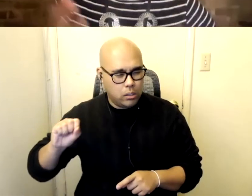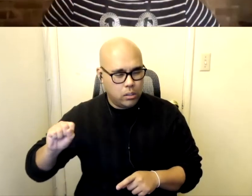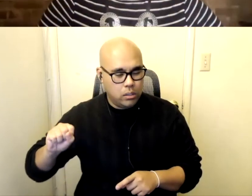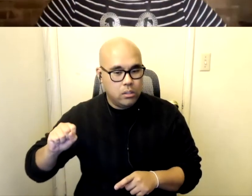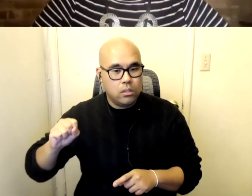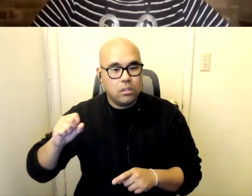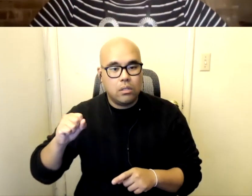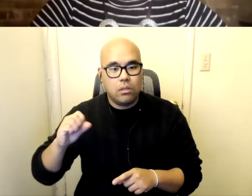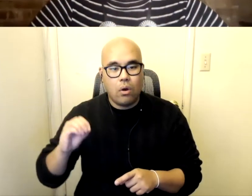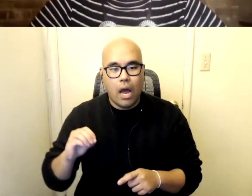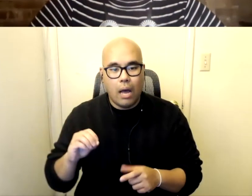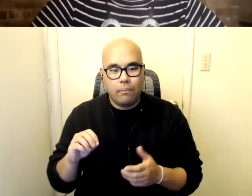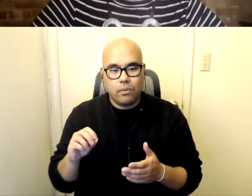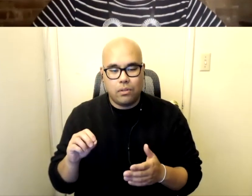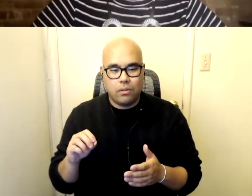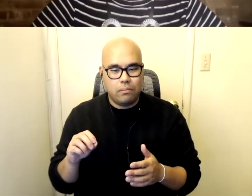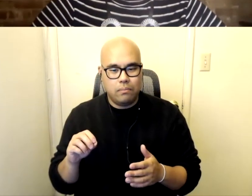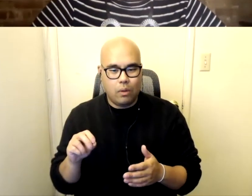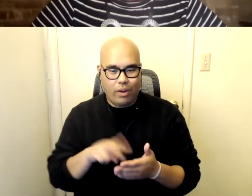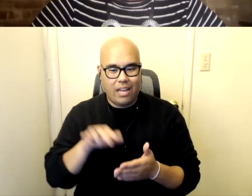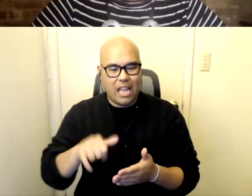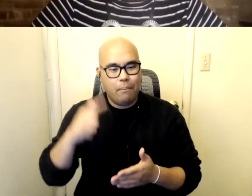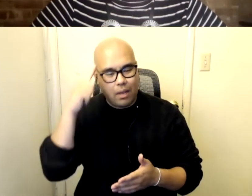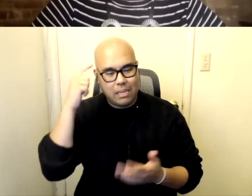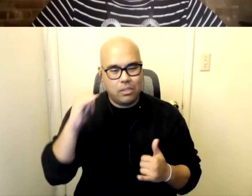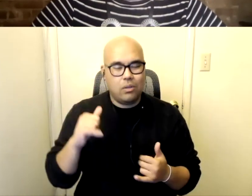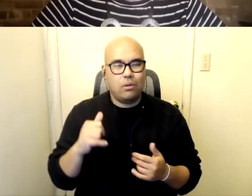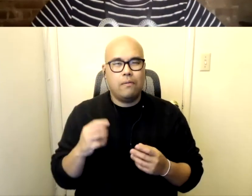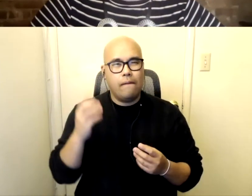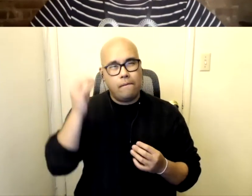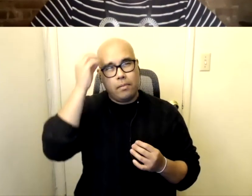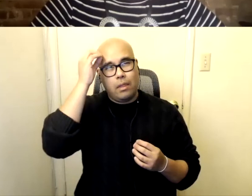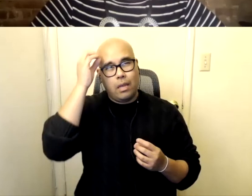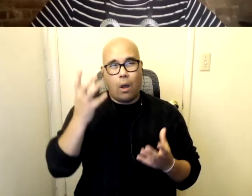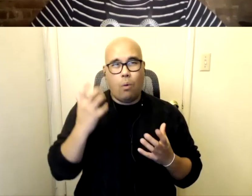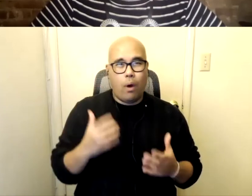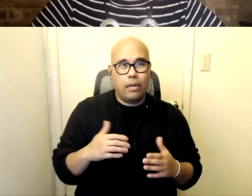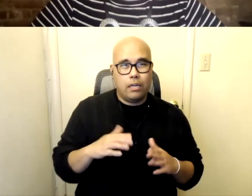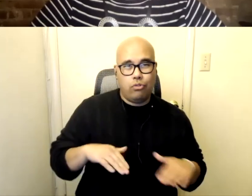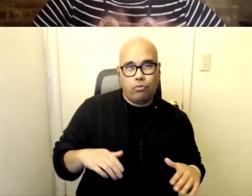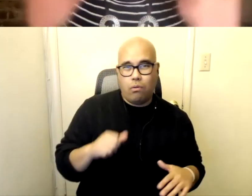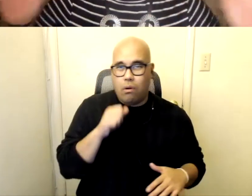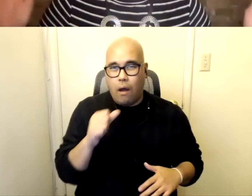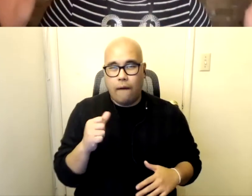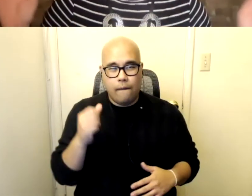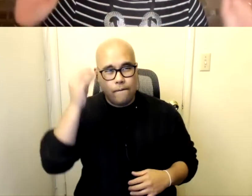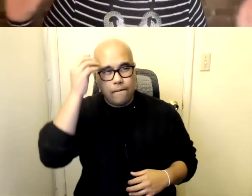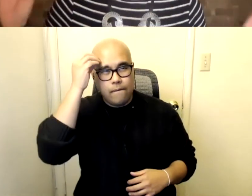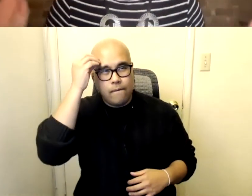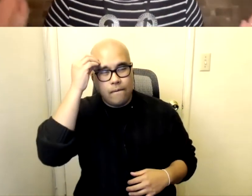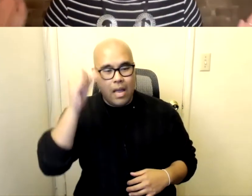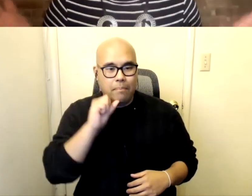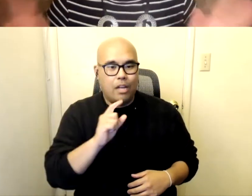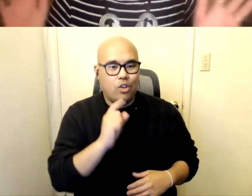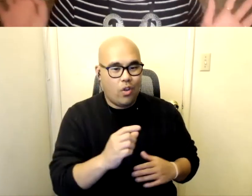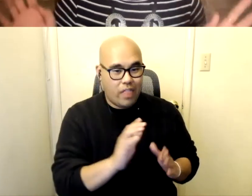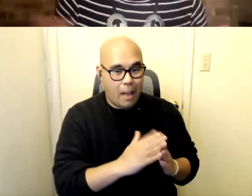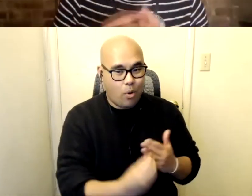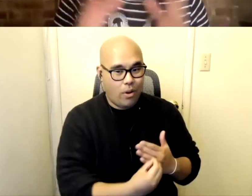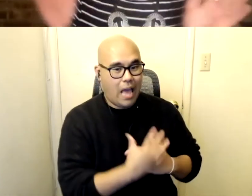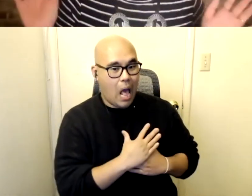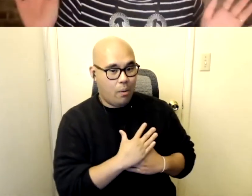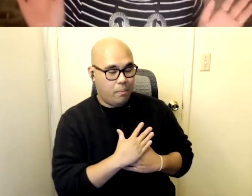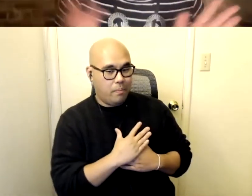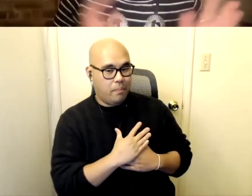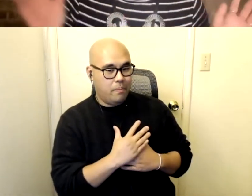navigating some ambivalence about children in my life. And I cannot say that the memoir helps with that ambivalence whatsoever,